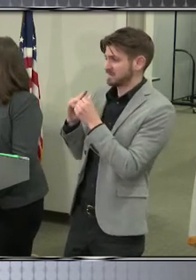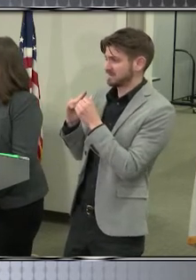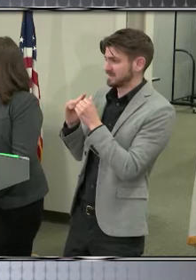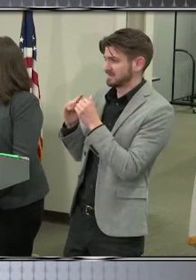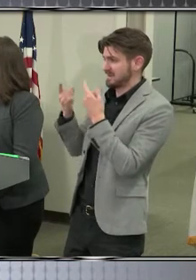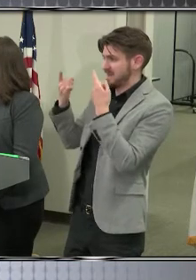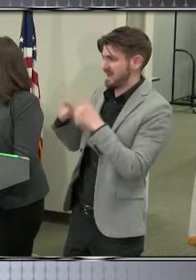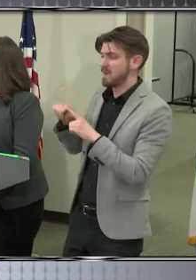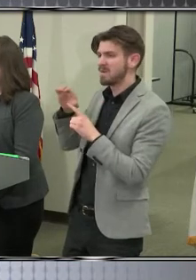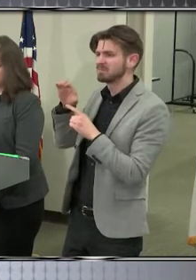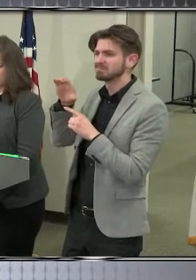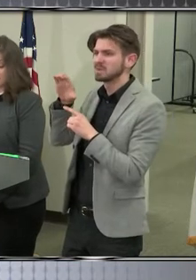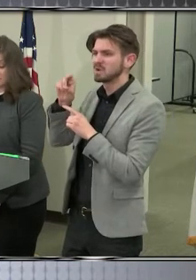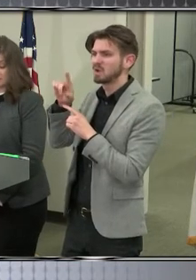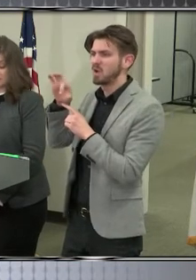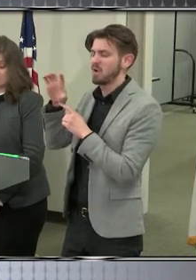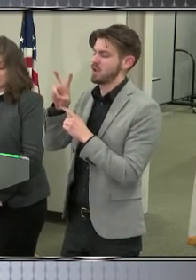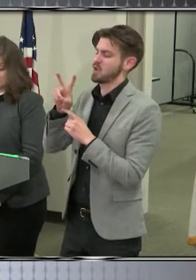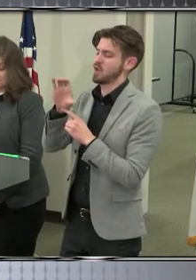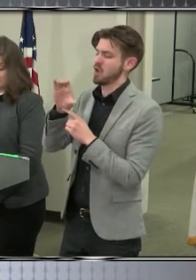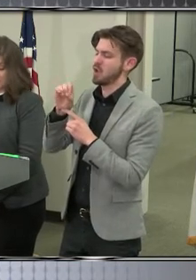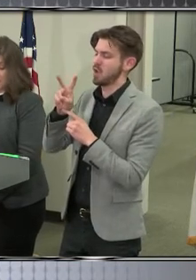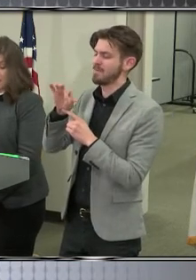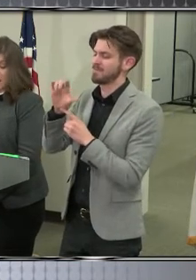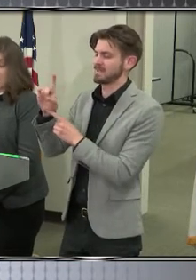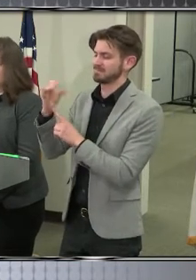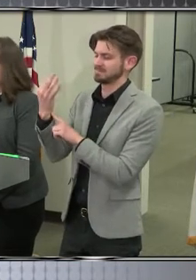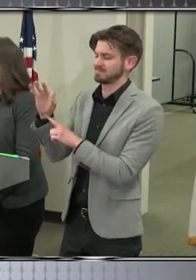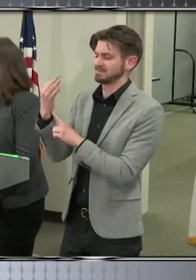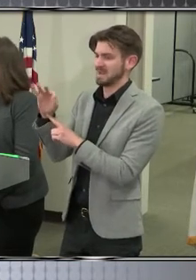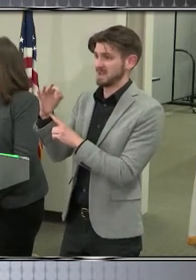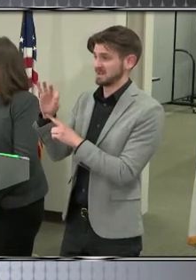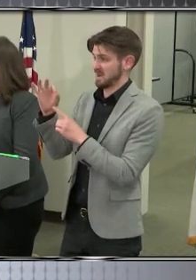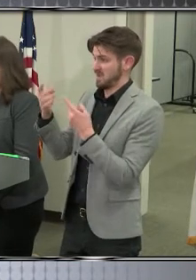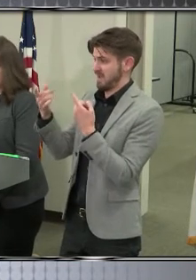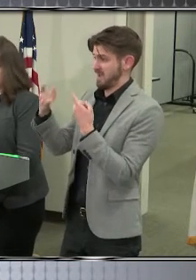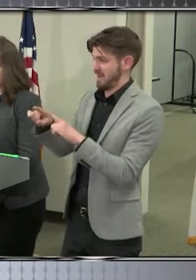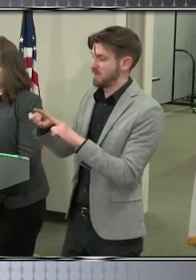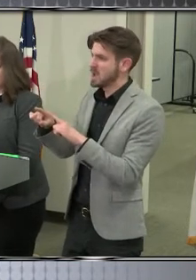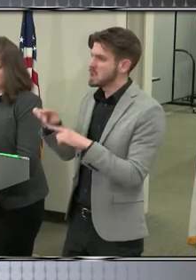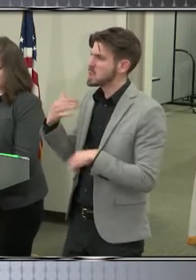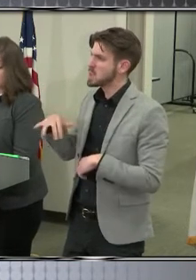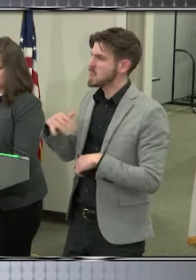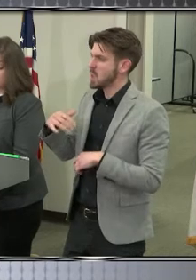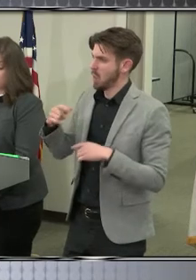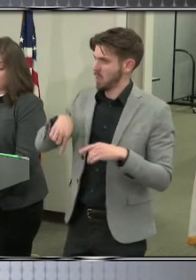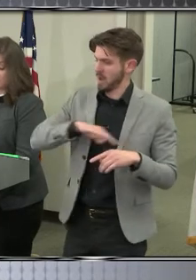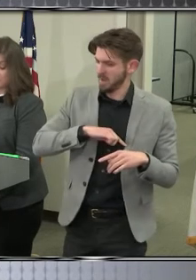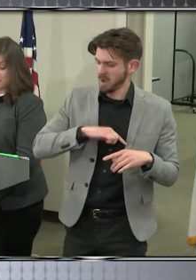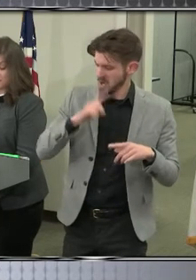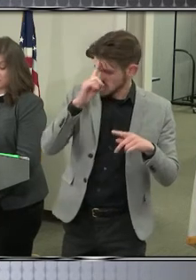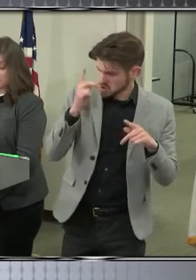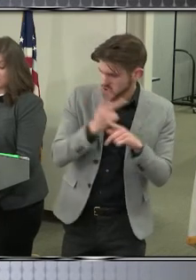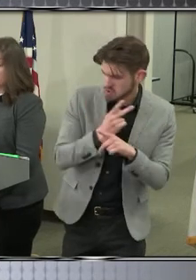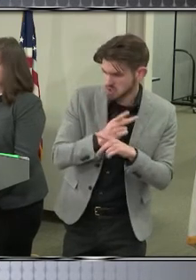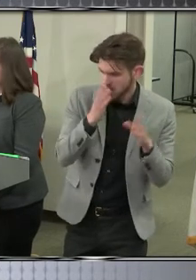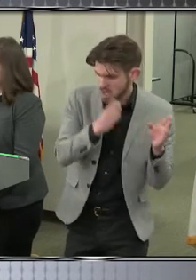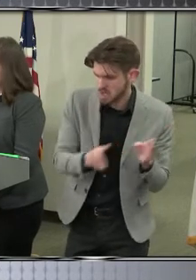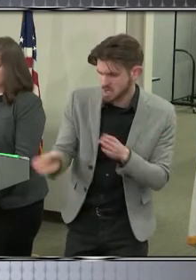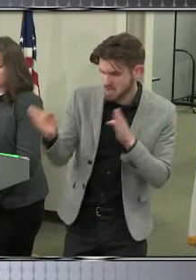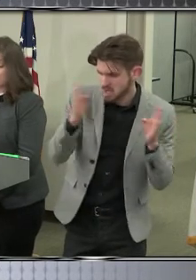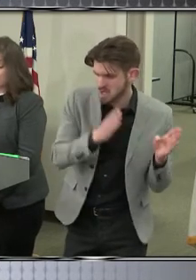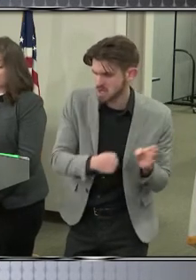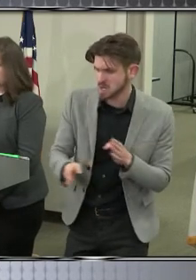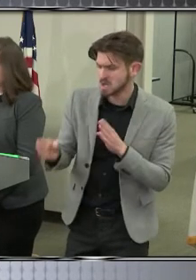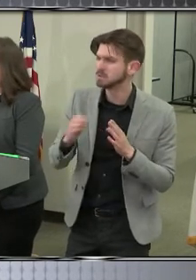as COVID-19, were received. I would like to reiterate Commissioner Waller's message that